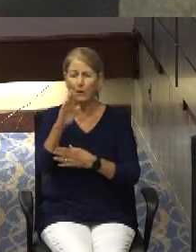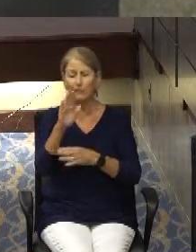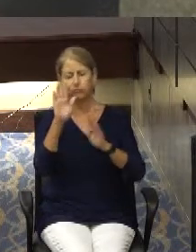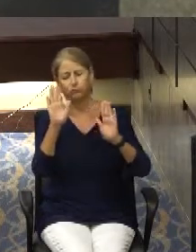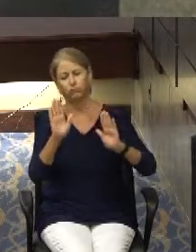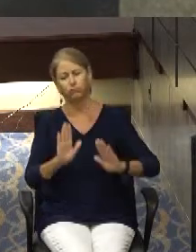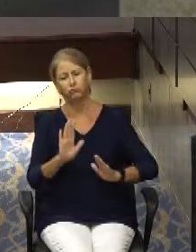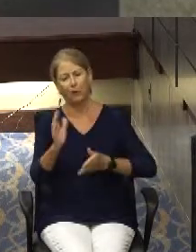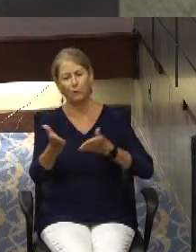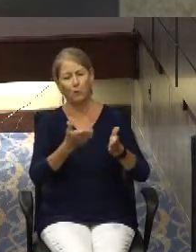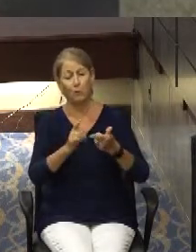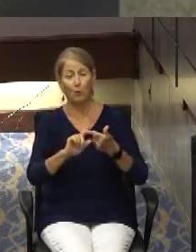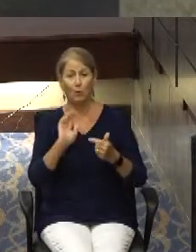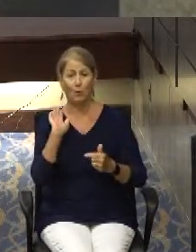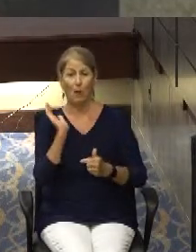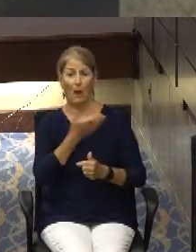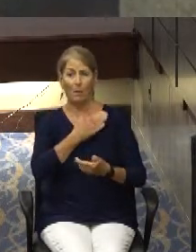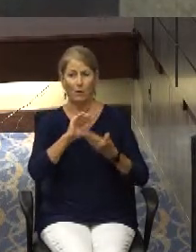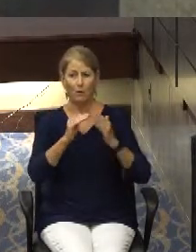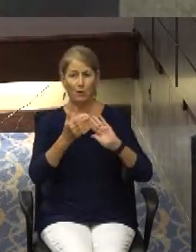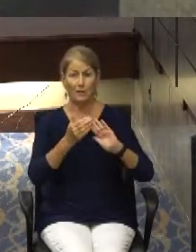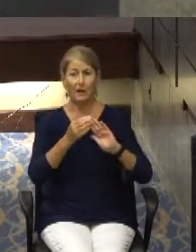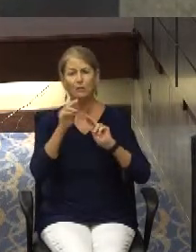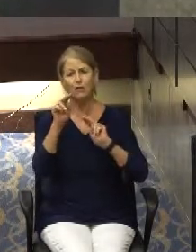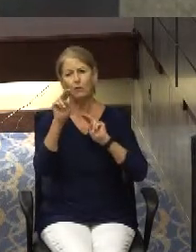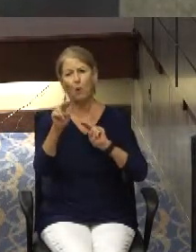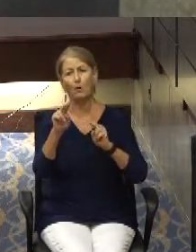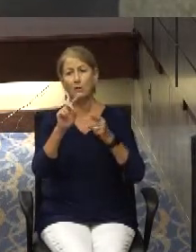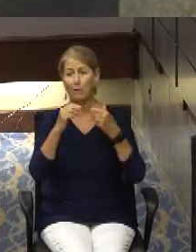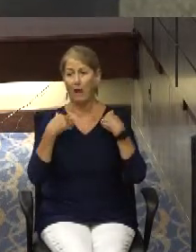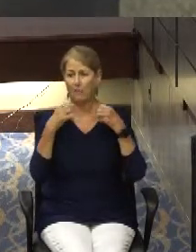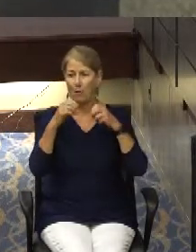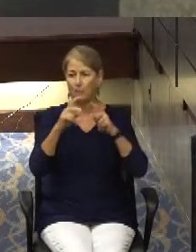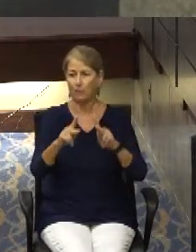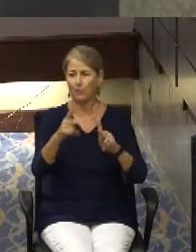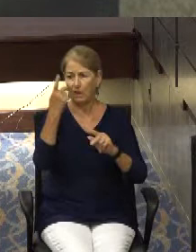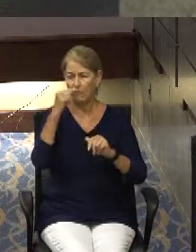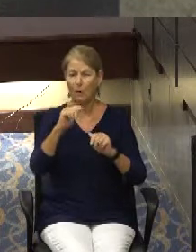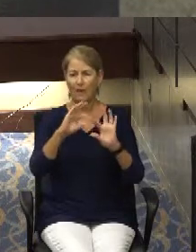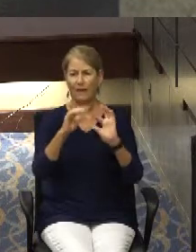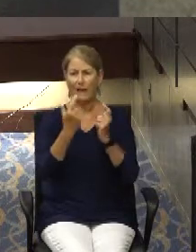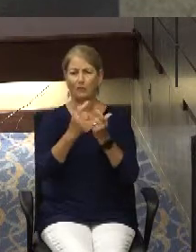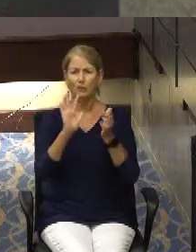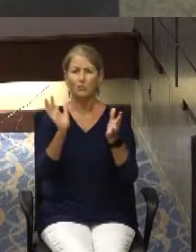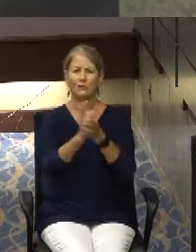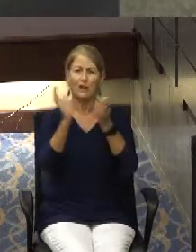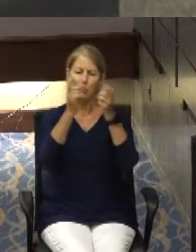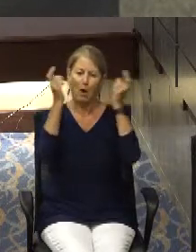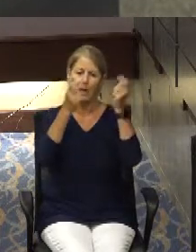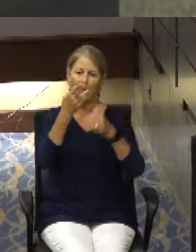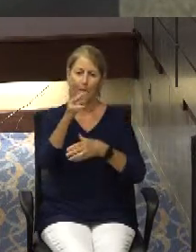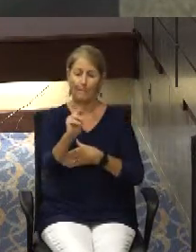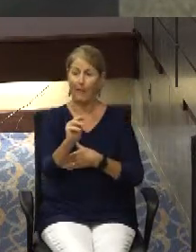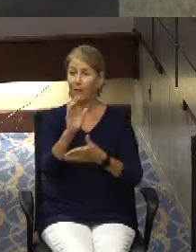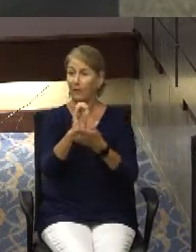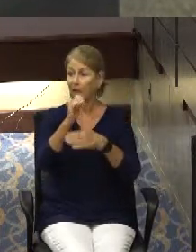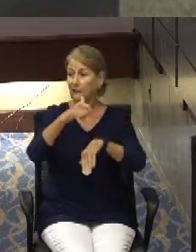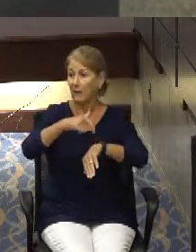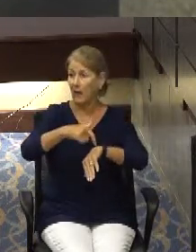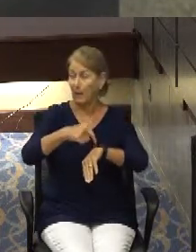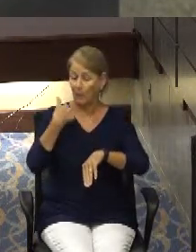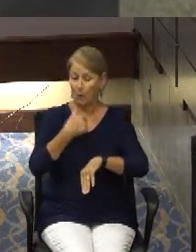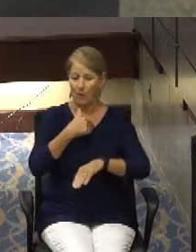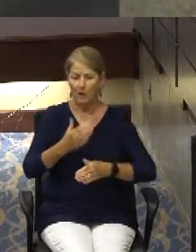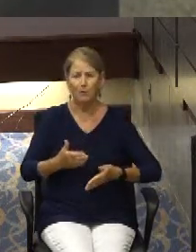to our community, and look forward to having the opportunity for our council to celebrate him then. We